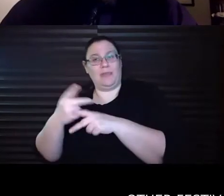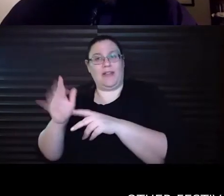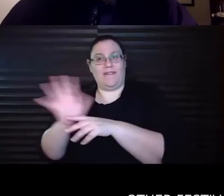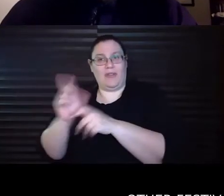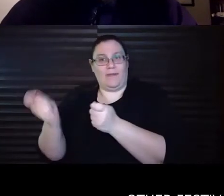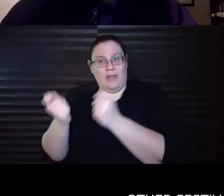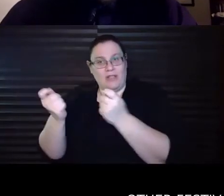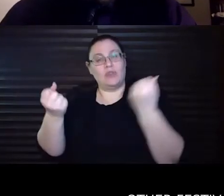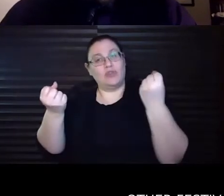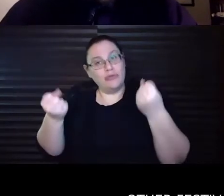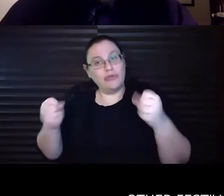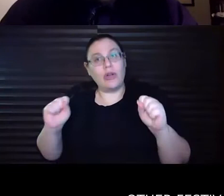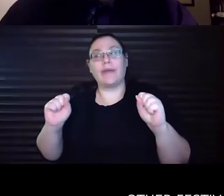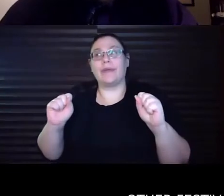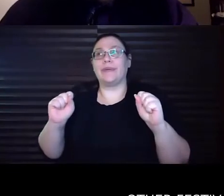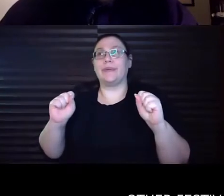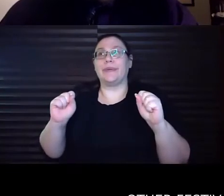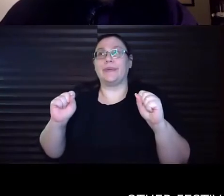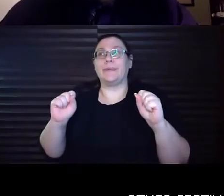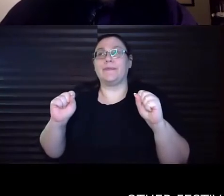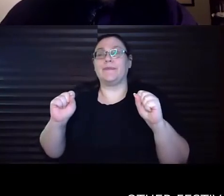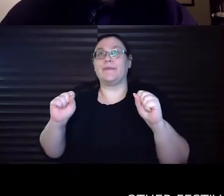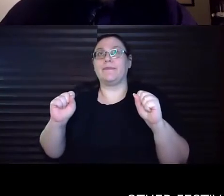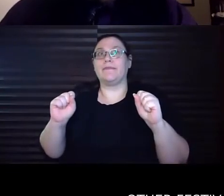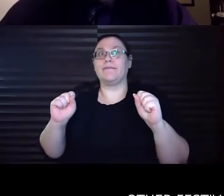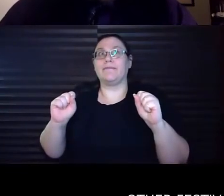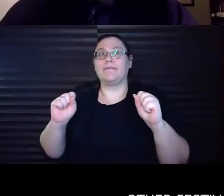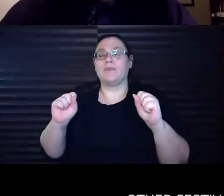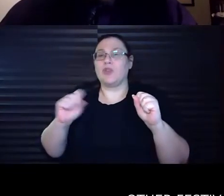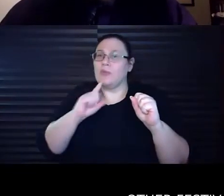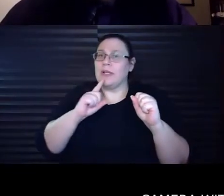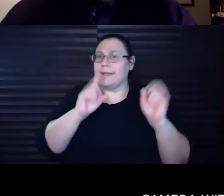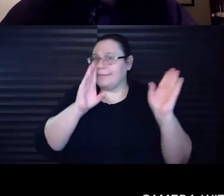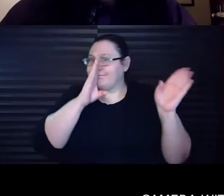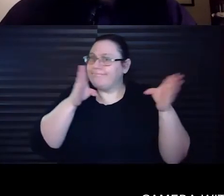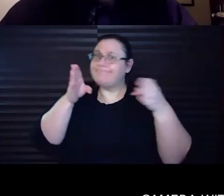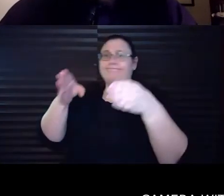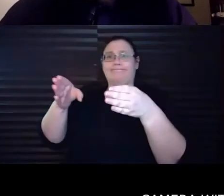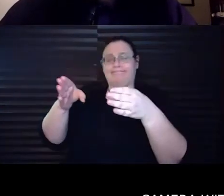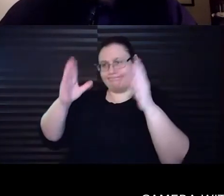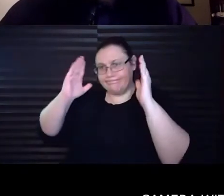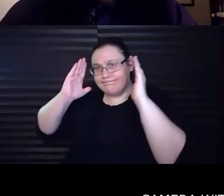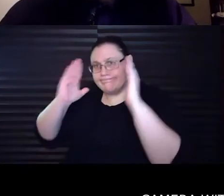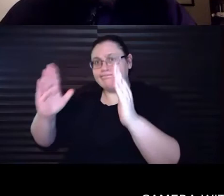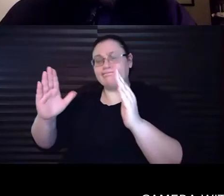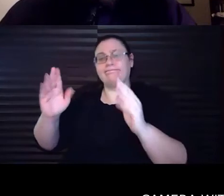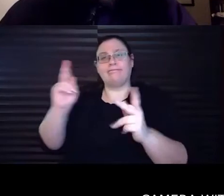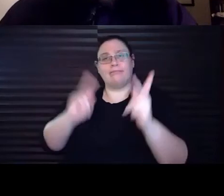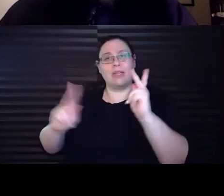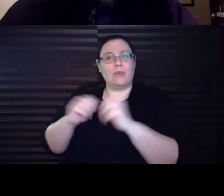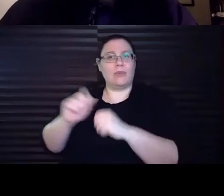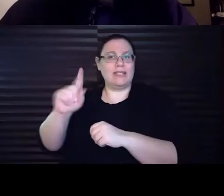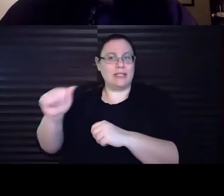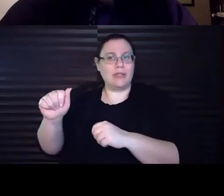trying to, you know, give the mic and the camera to people with disabilities who have